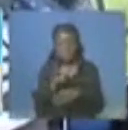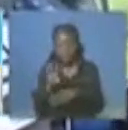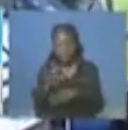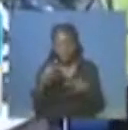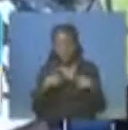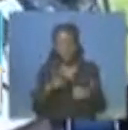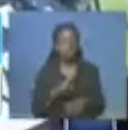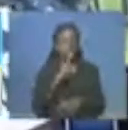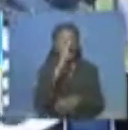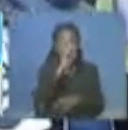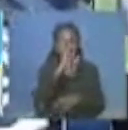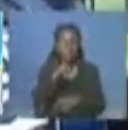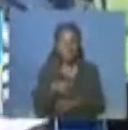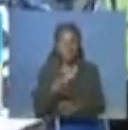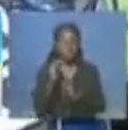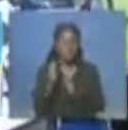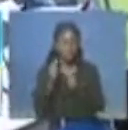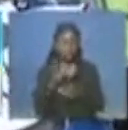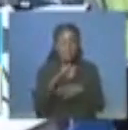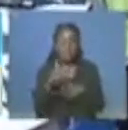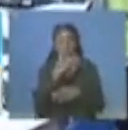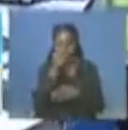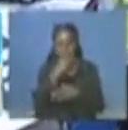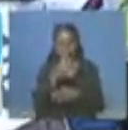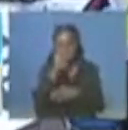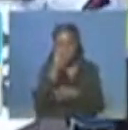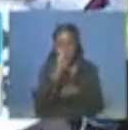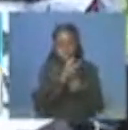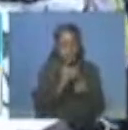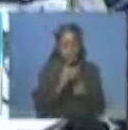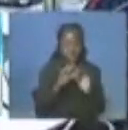real Junior Junkanoo with all of the best of the best from the Family Islands in the various school categories.